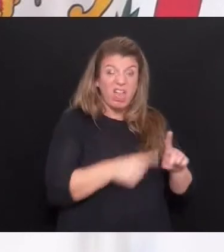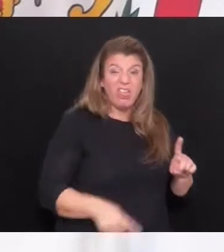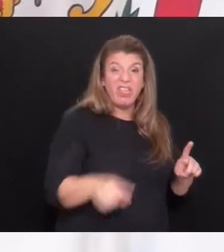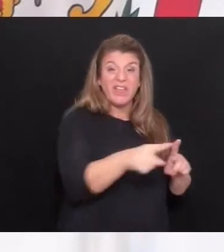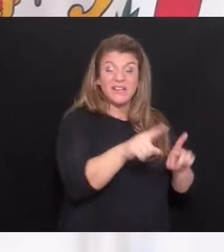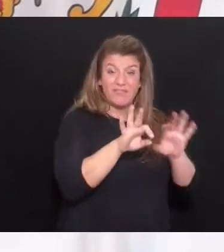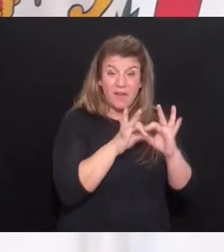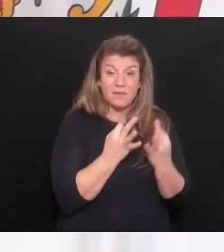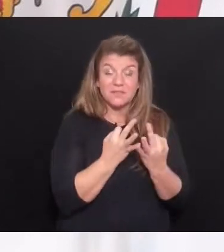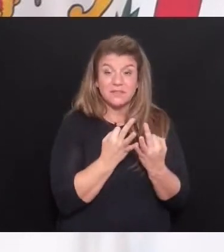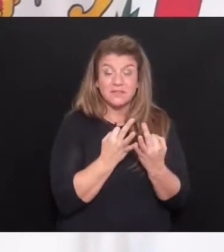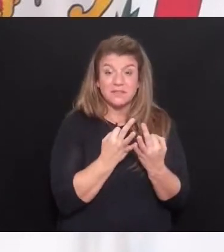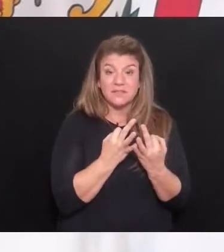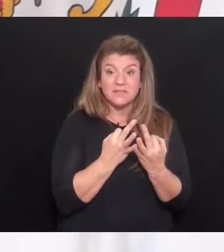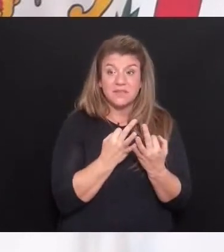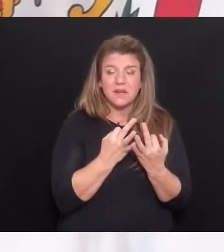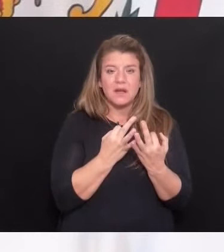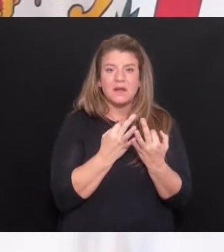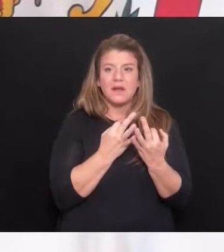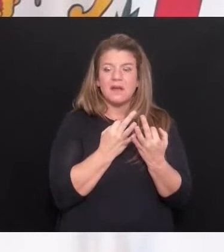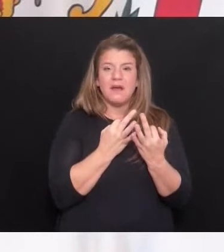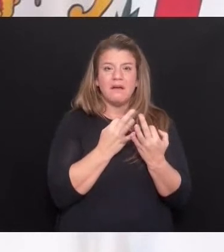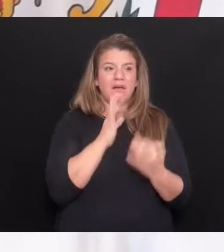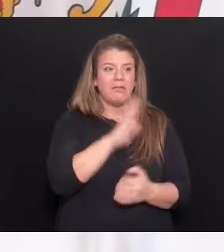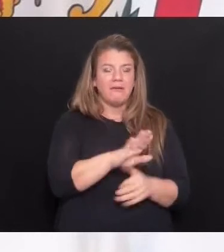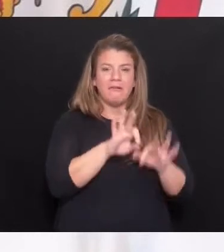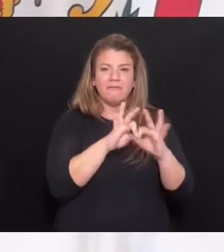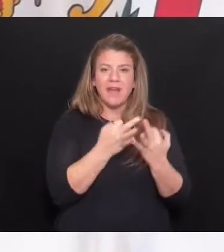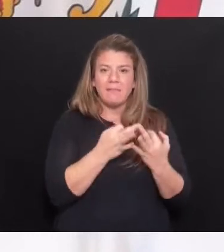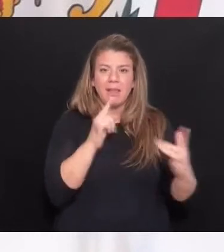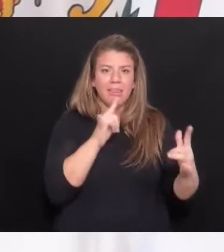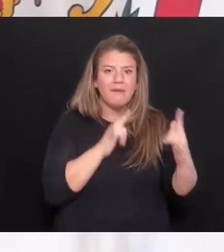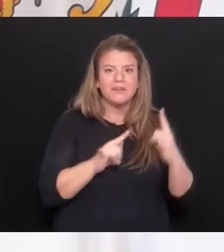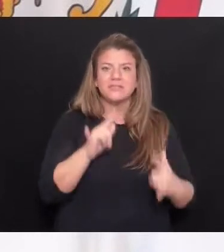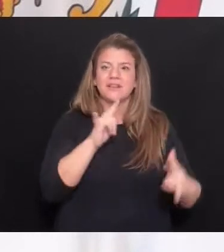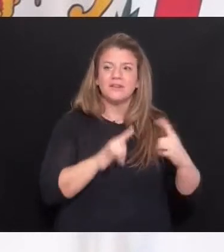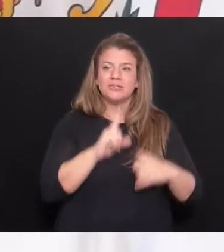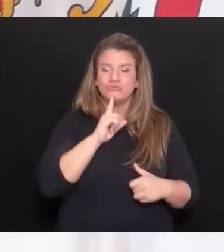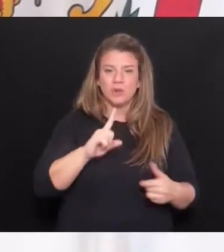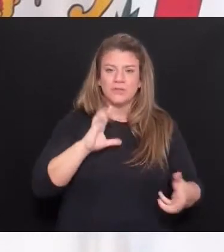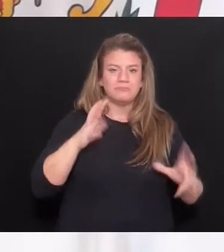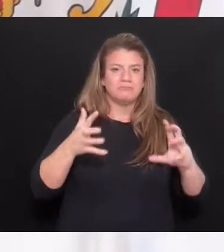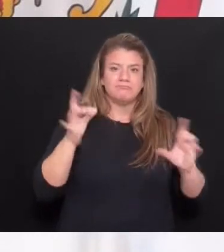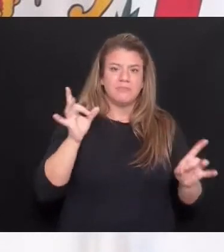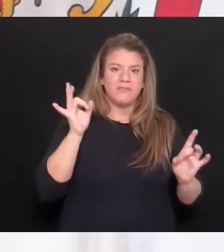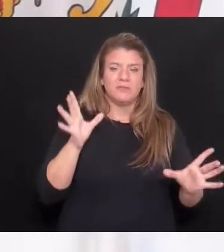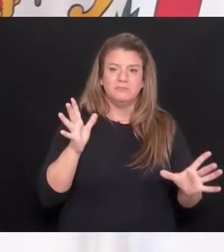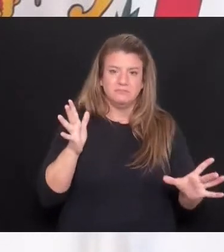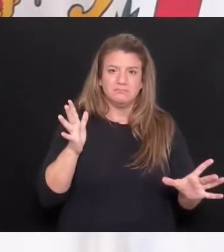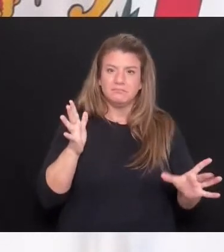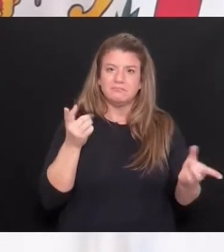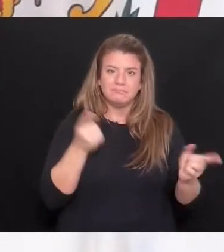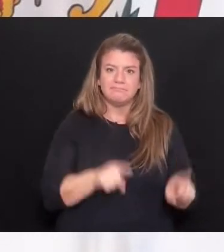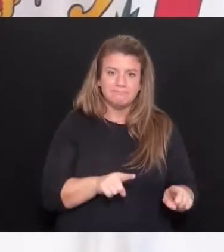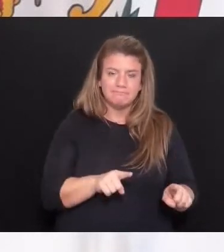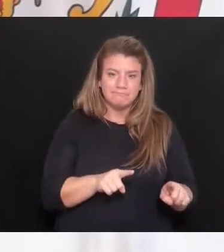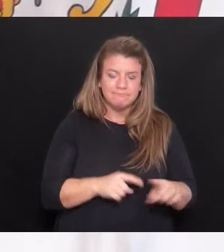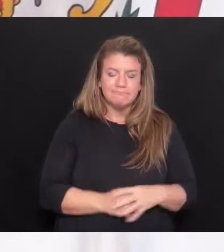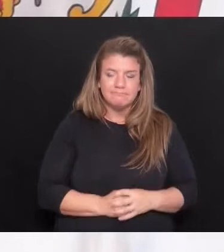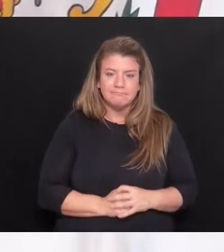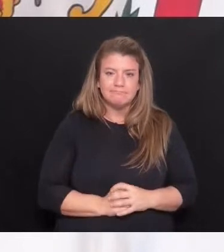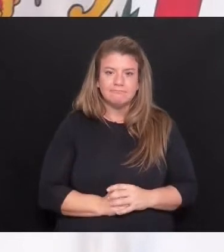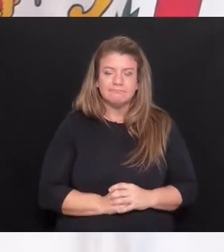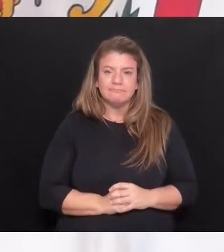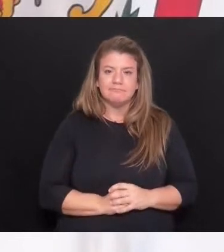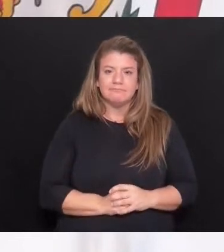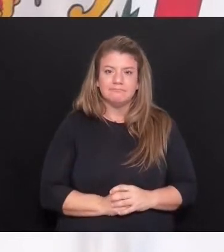here, to the loved ones of these people, it's tragic. I mean, it's just terrible. And